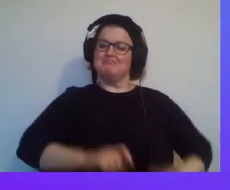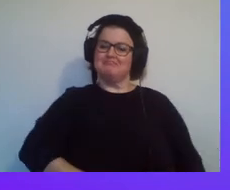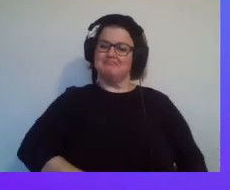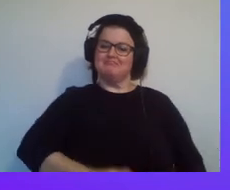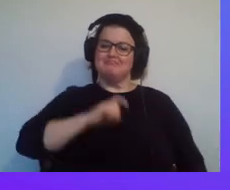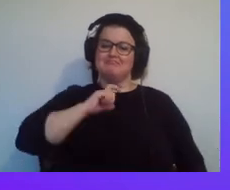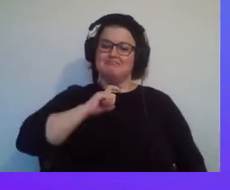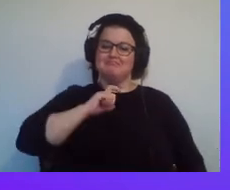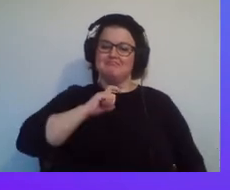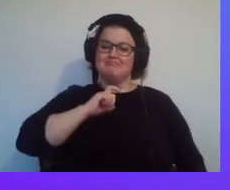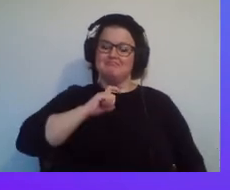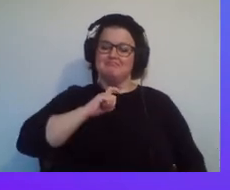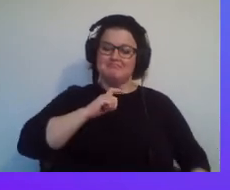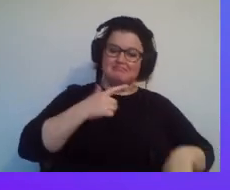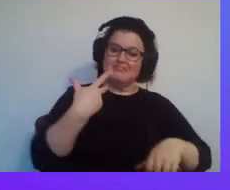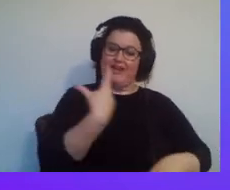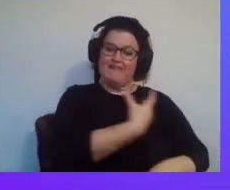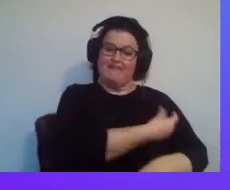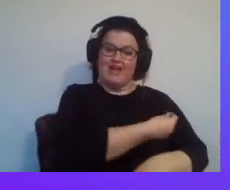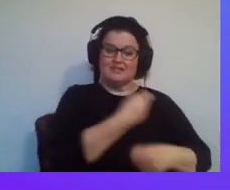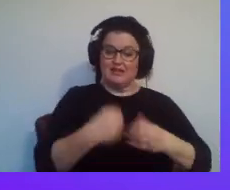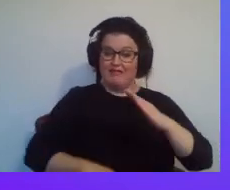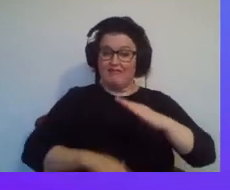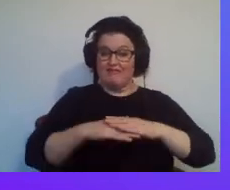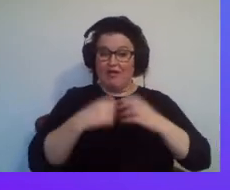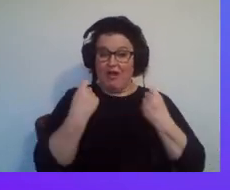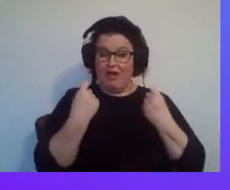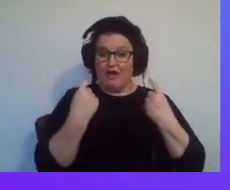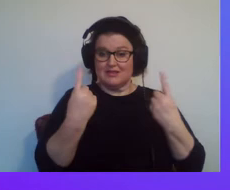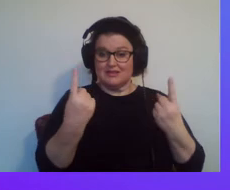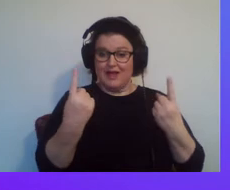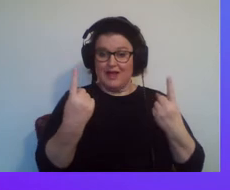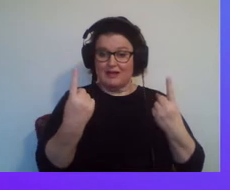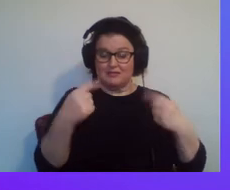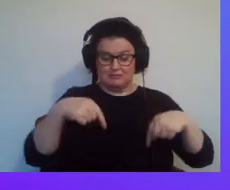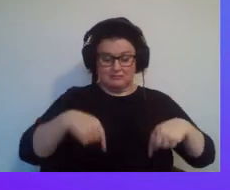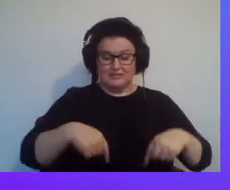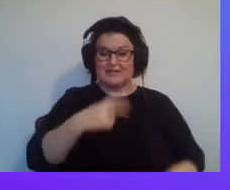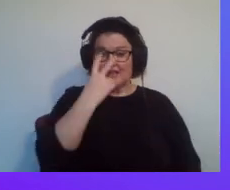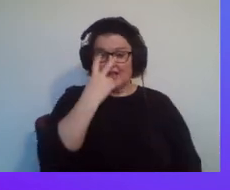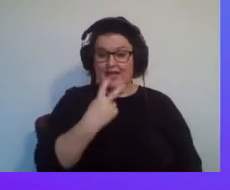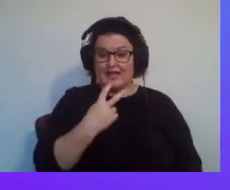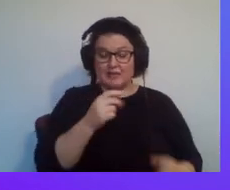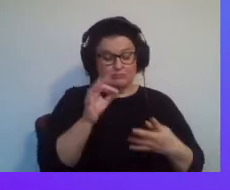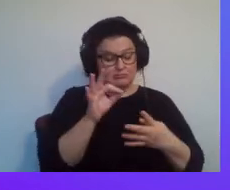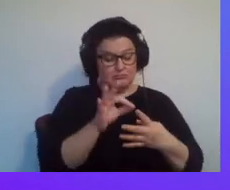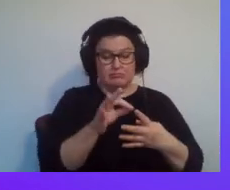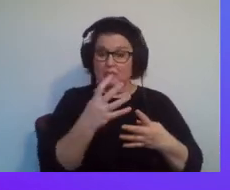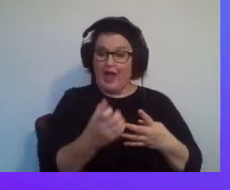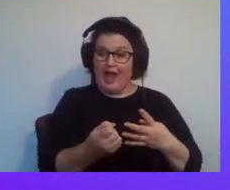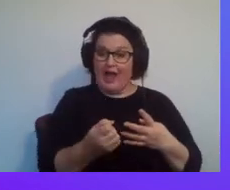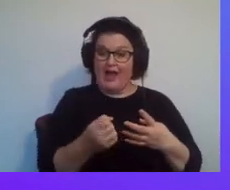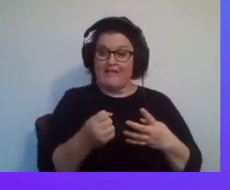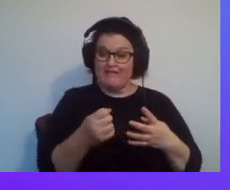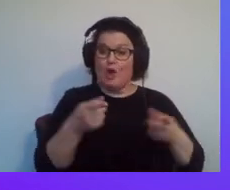delighted that he was able to join us. Also on the committee this evening, we have Professor Kevin Fenton, who is the Director of Public